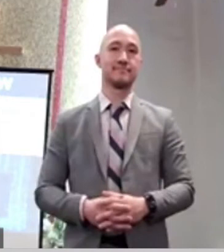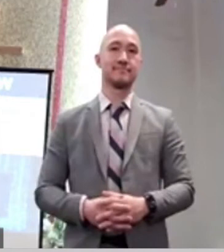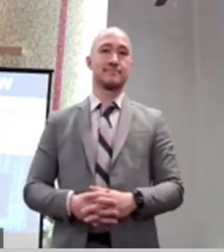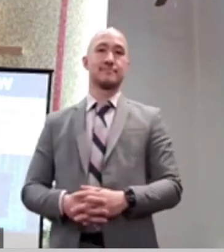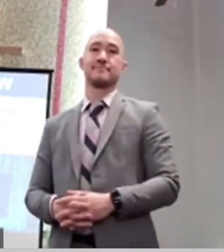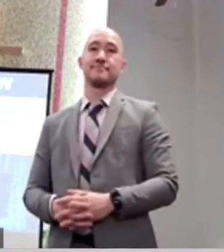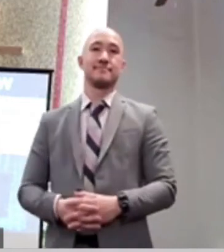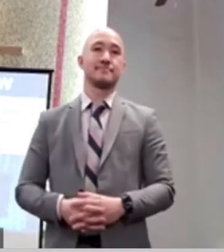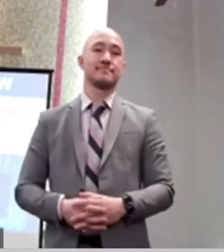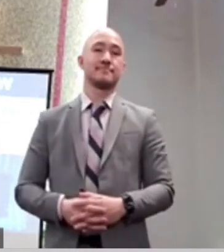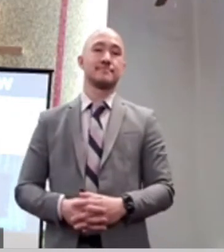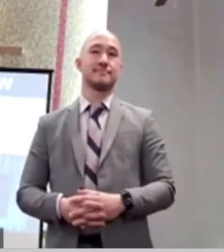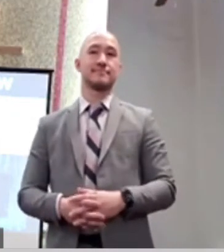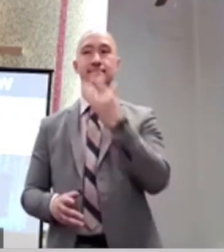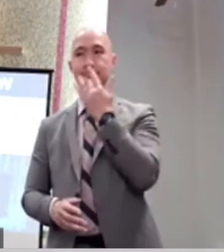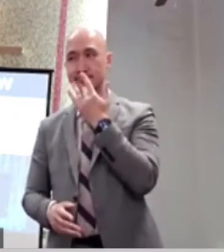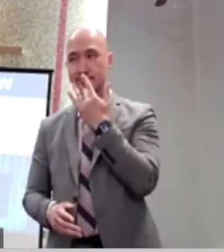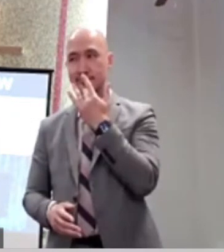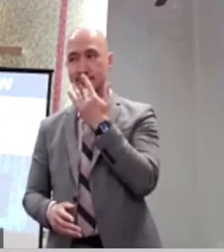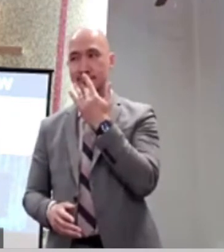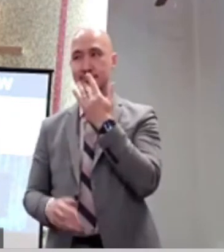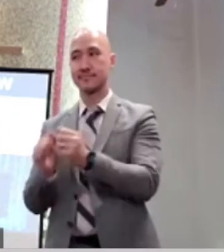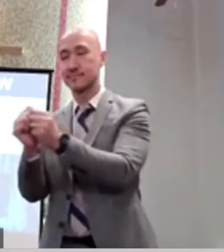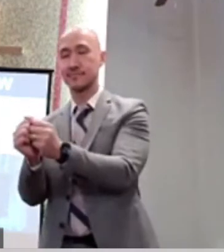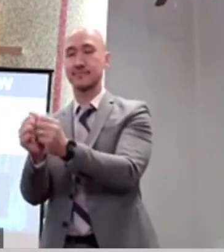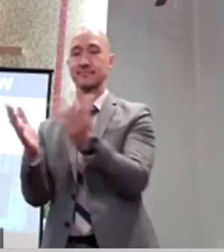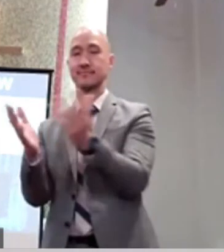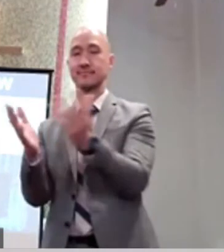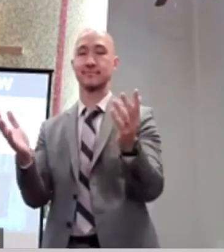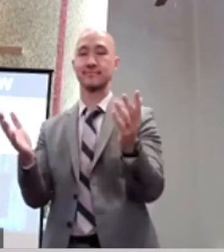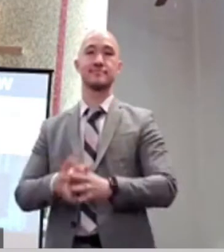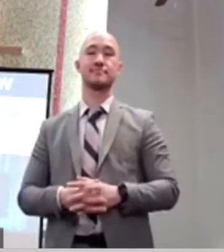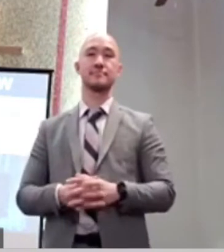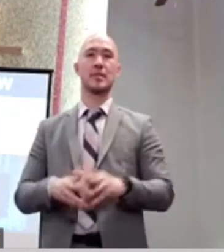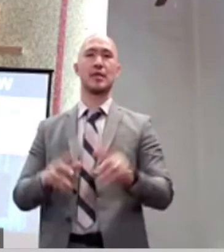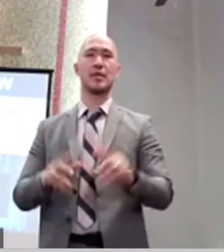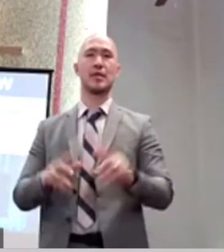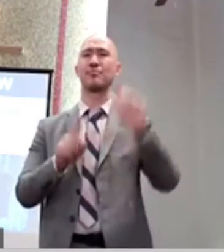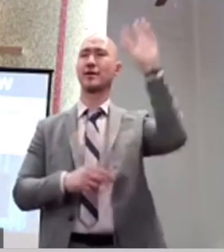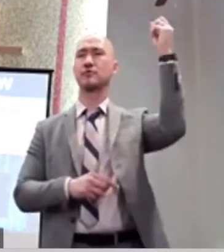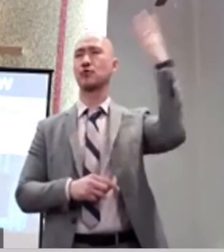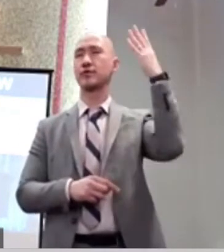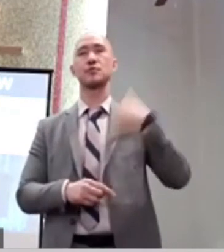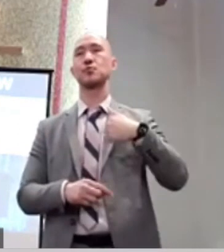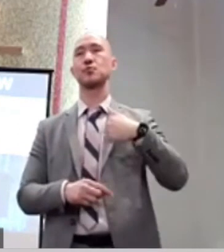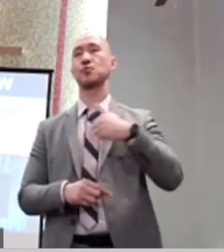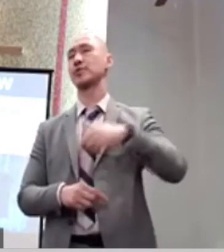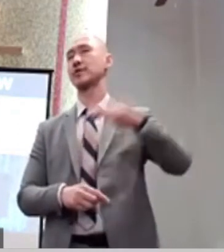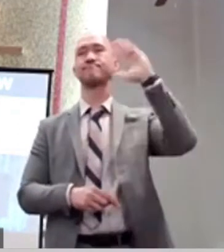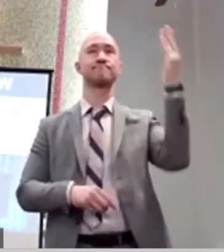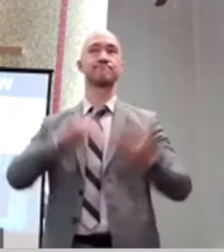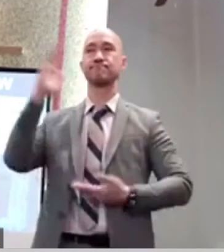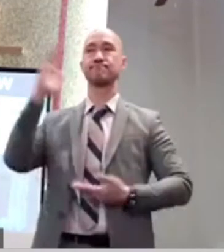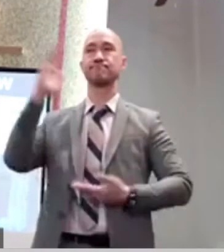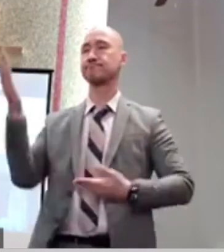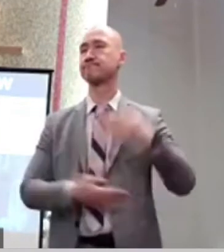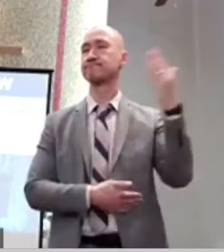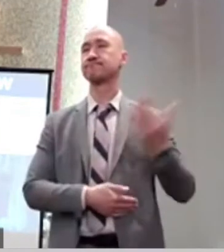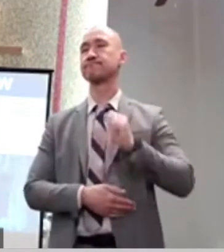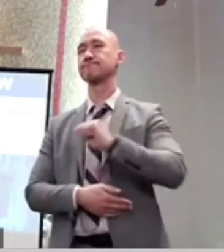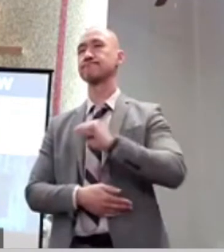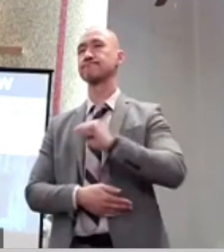with that crowd. Under this covenant of grace, we associate with everybody. We're here to bring the grace of God,